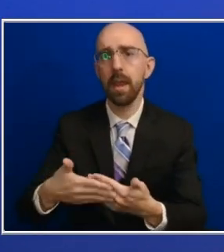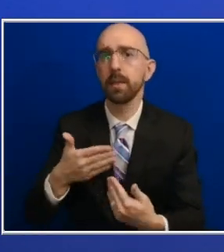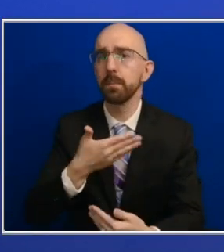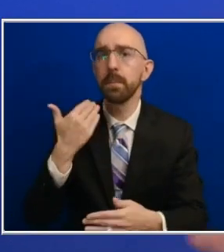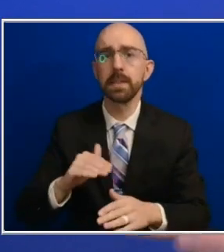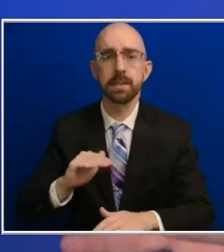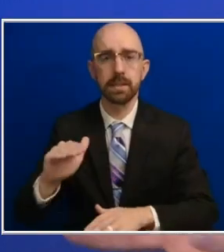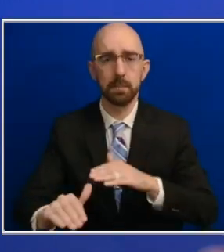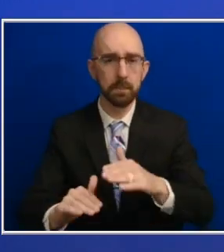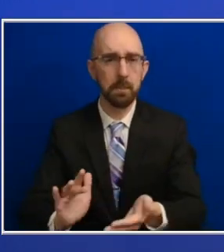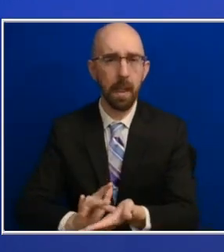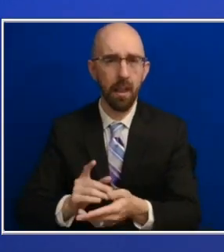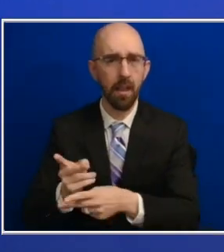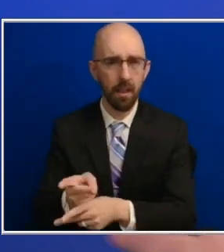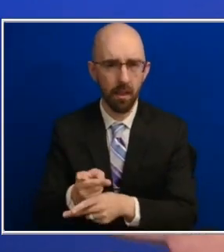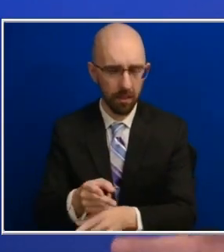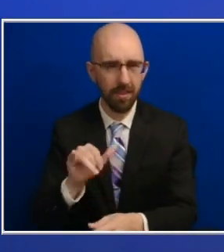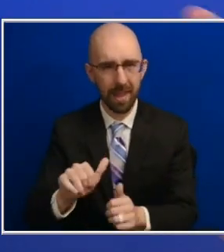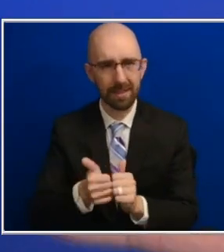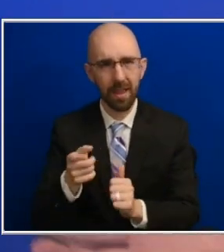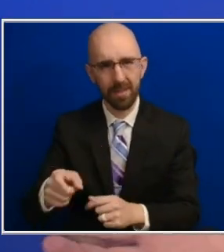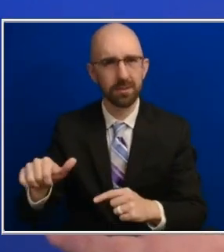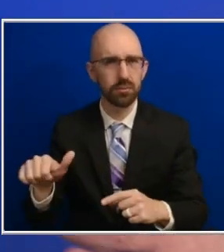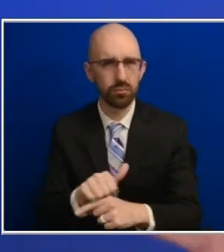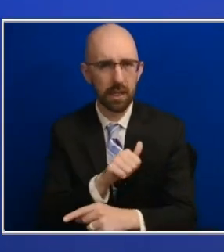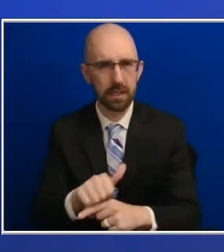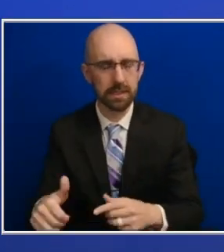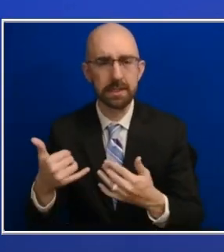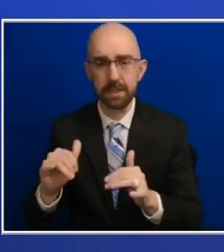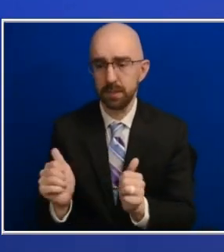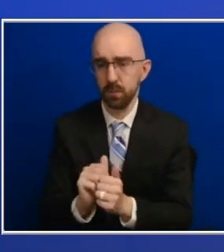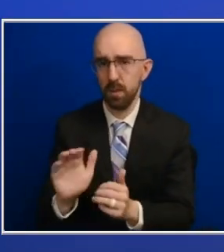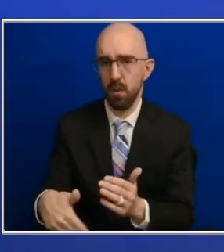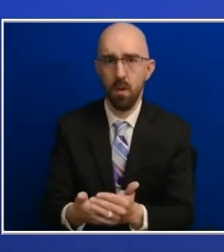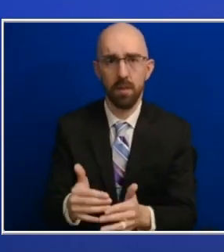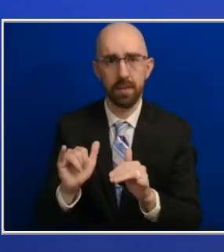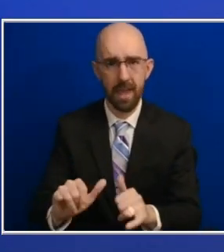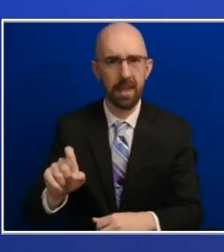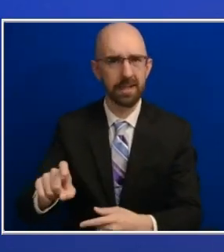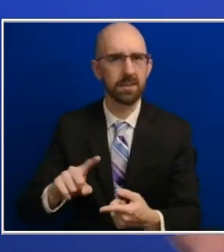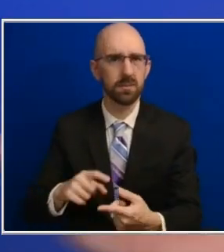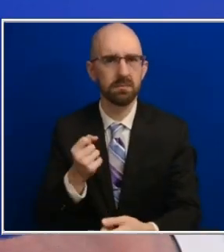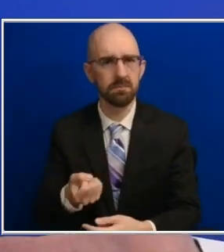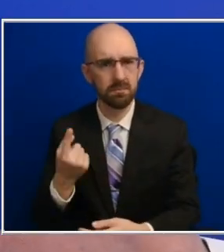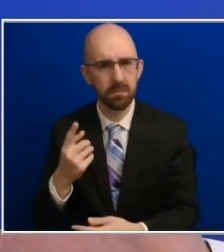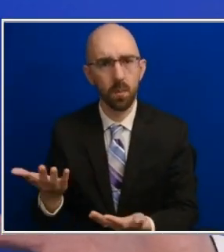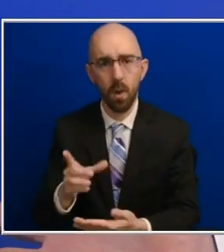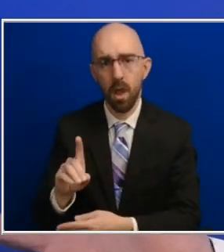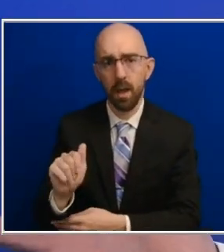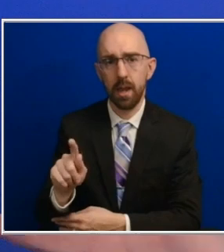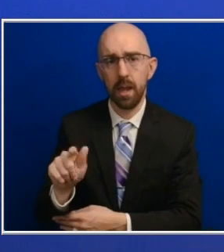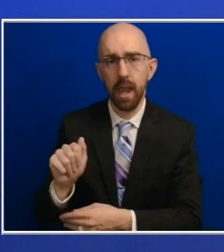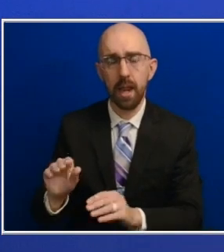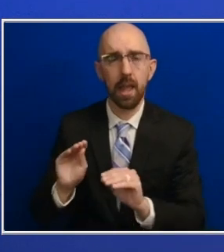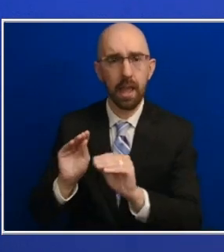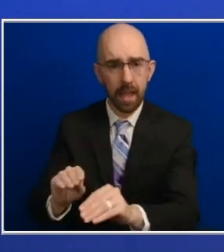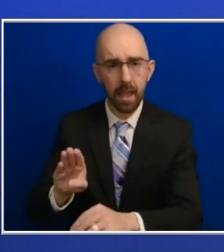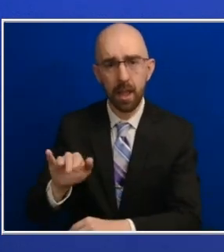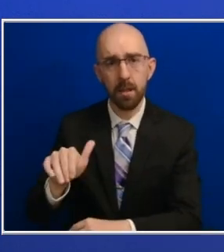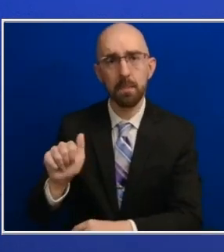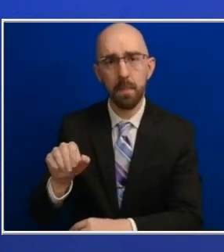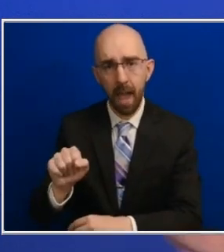care, and that's how those are trained. And still with all of that, we need to understand what data went into it, what biases the AI